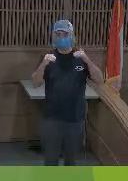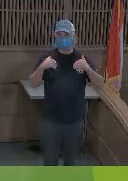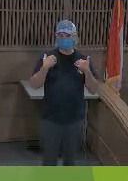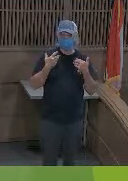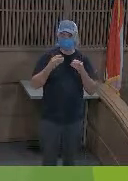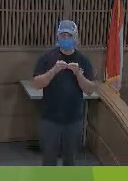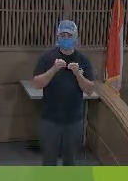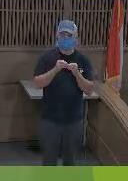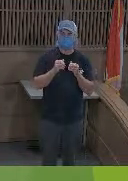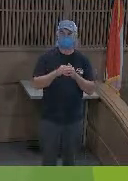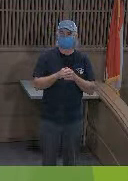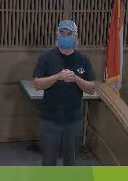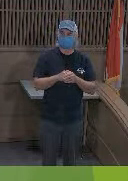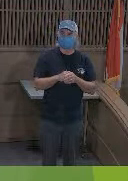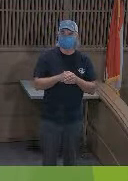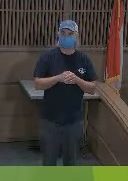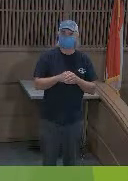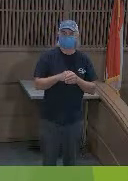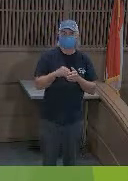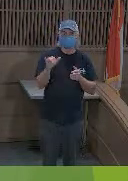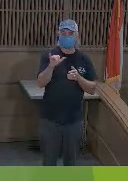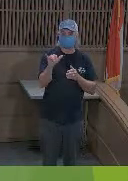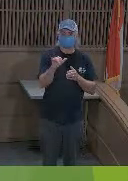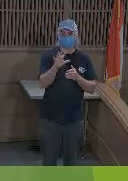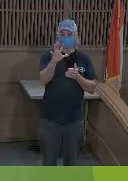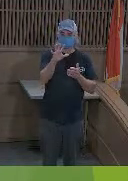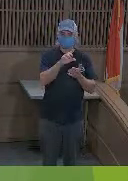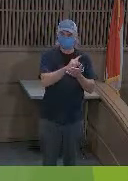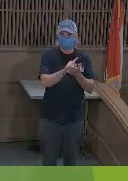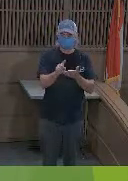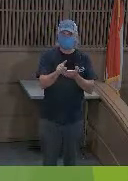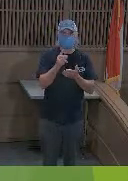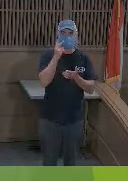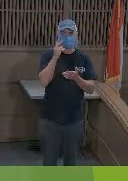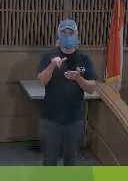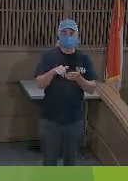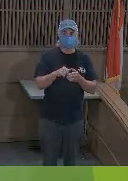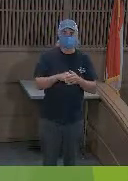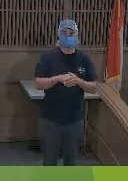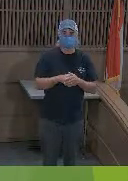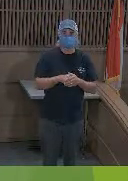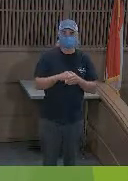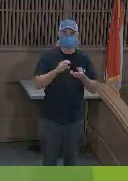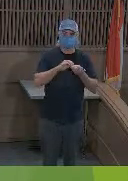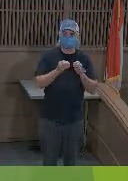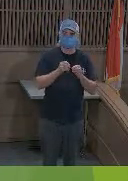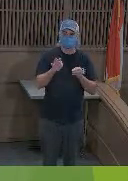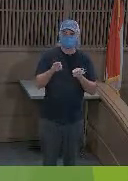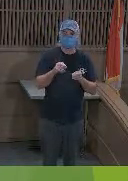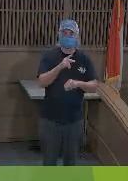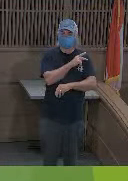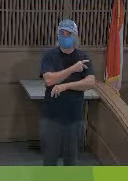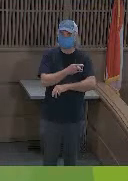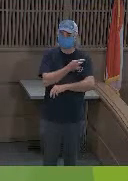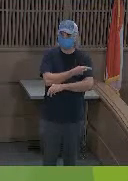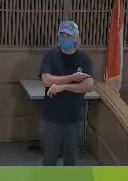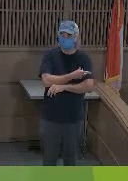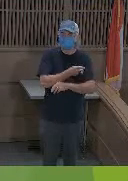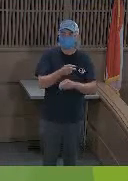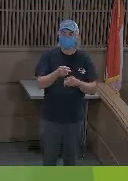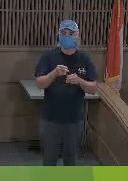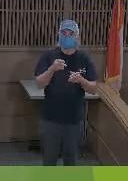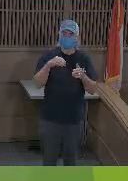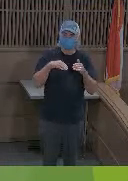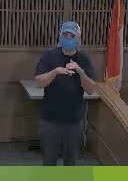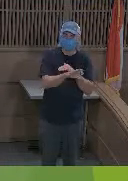2021. So in approximately 5 weeks, we see that the number of patients being